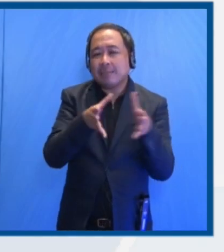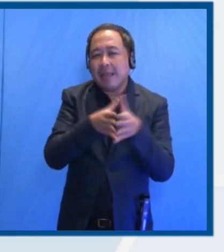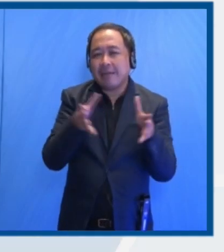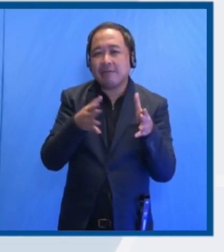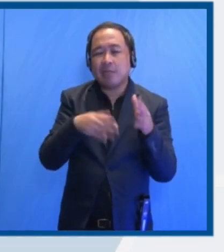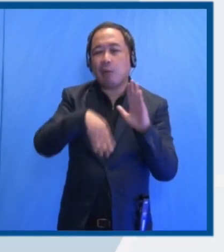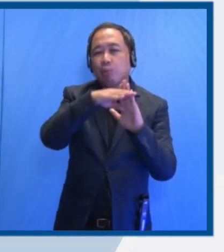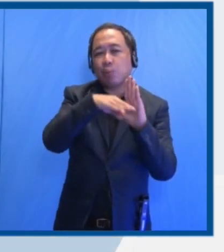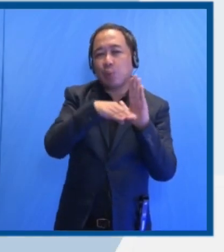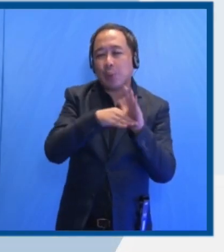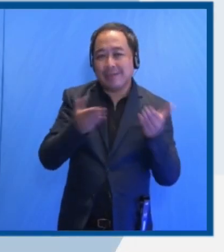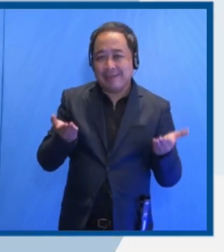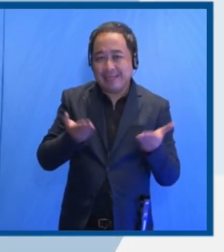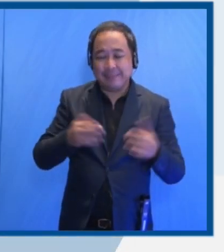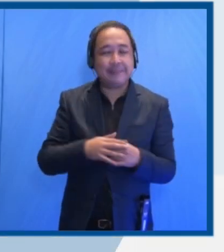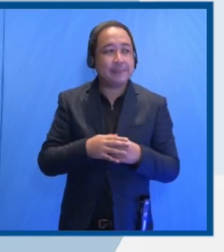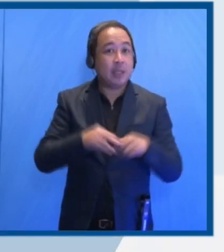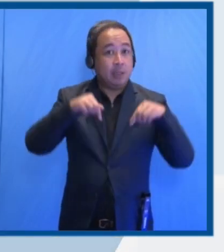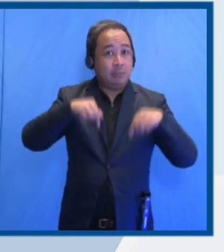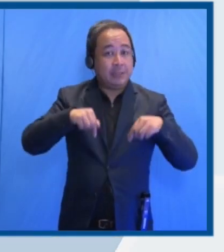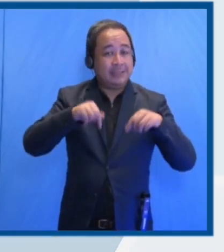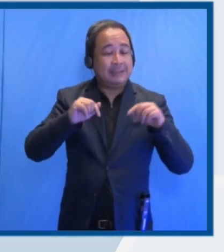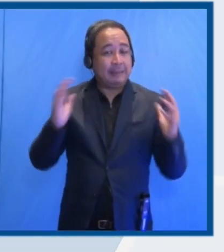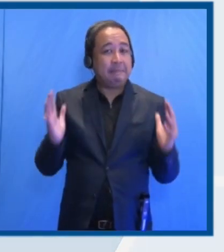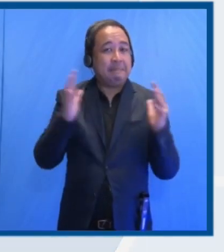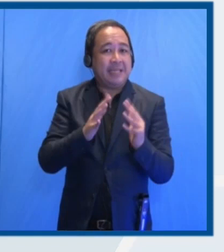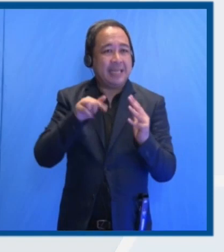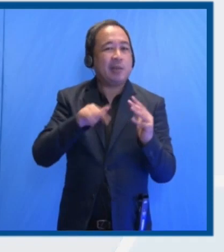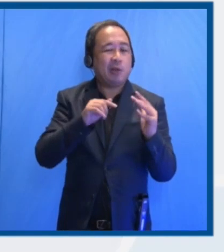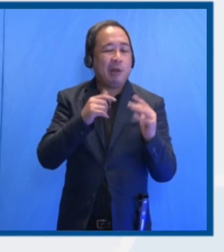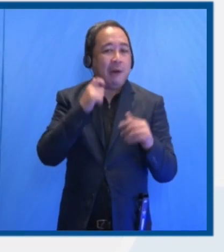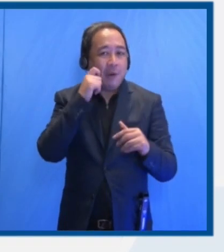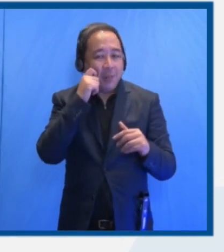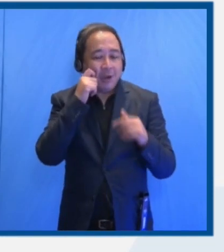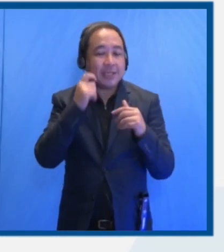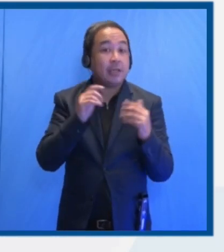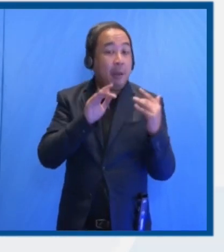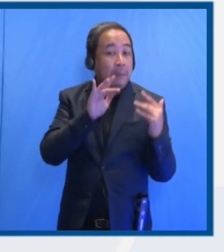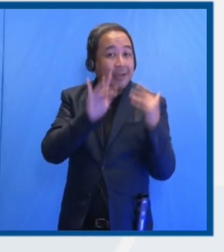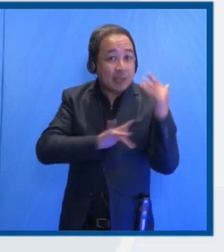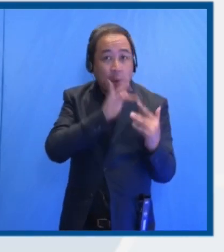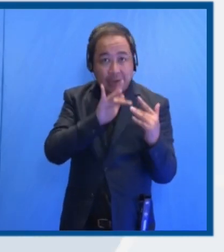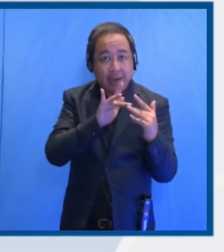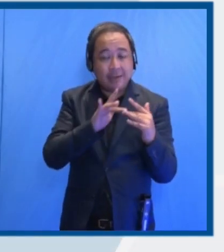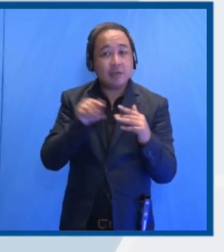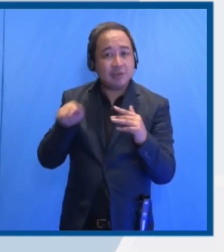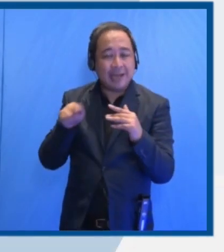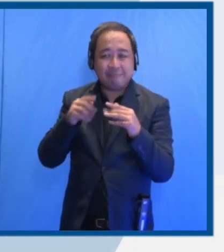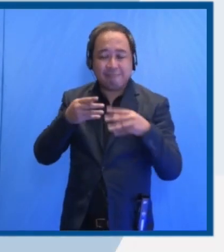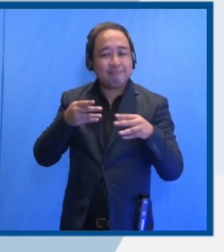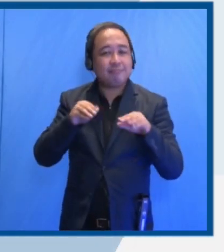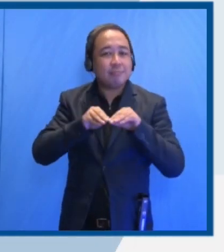This meeting is taking place both online and on-site using the virtual GP platform